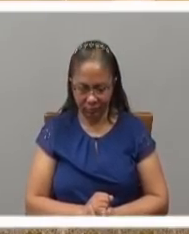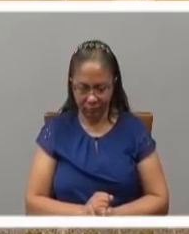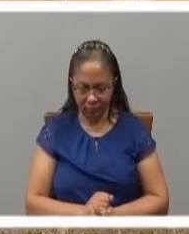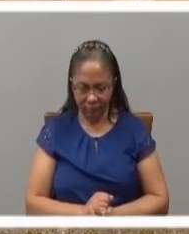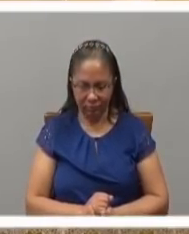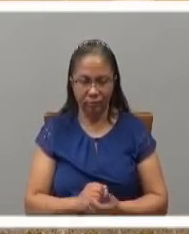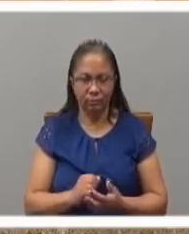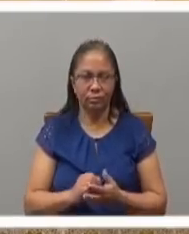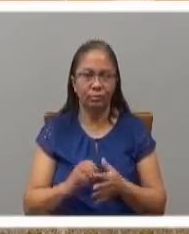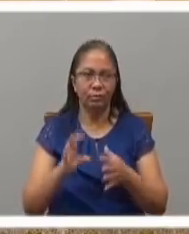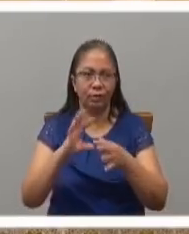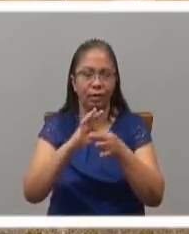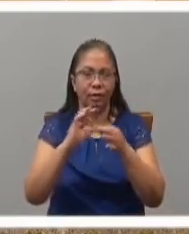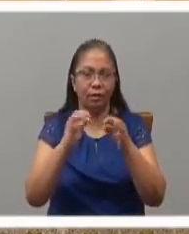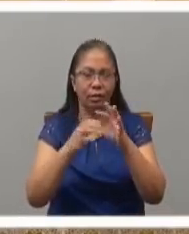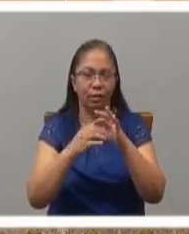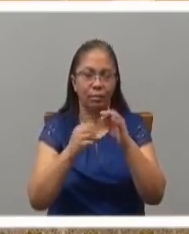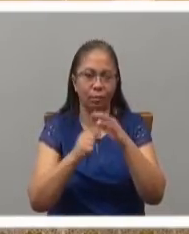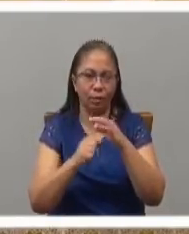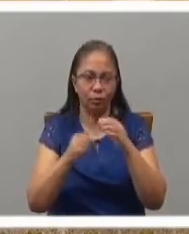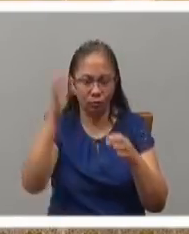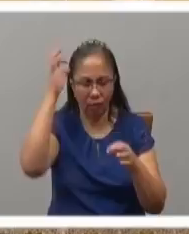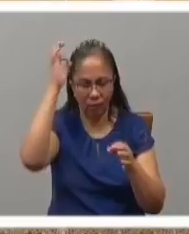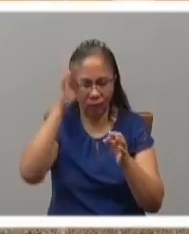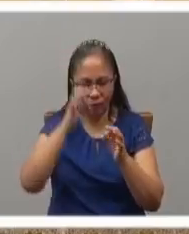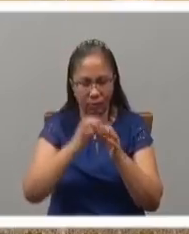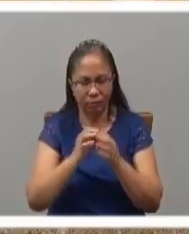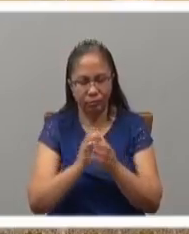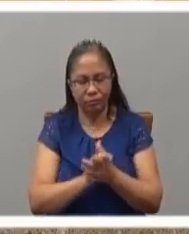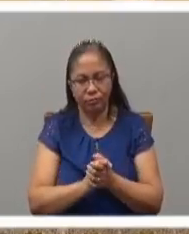The mystery of faith.